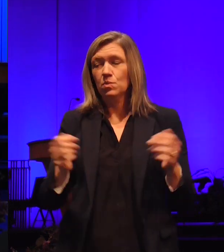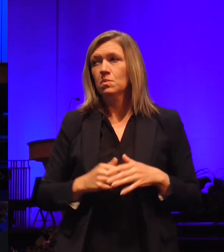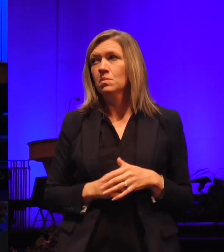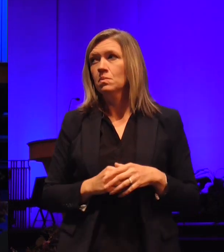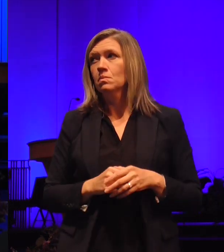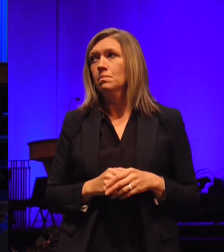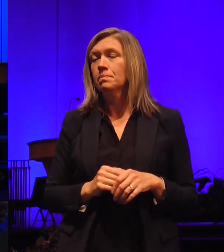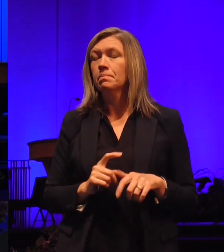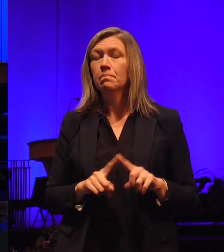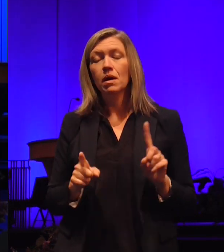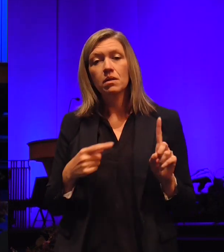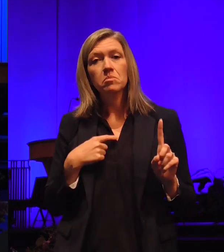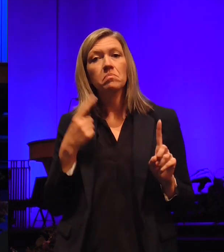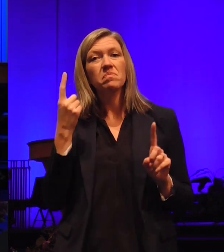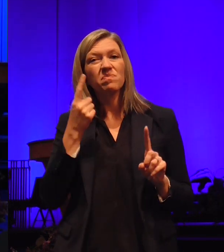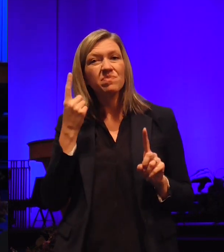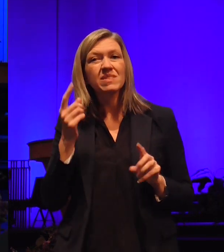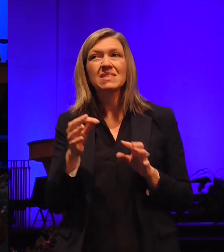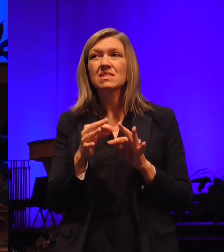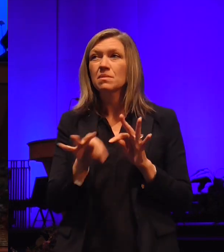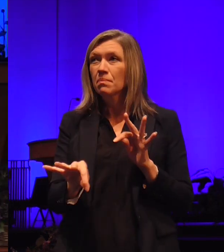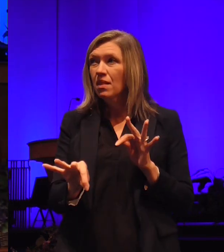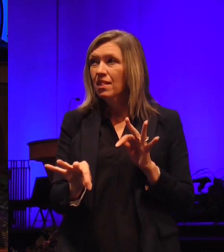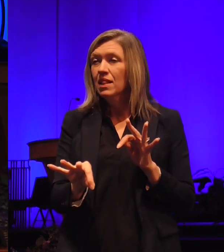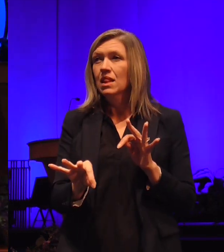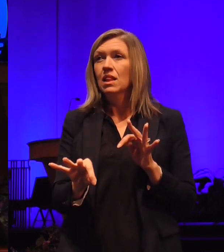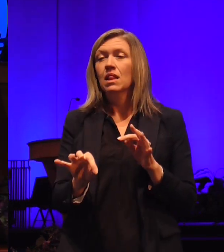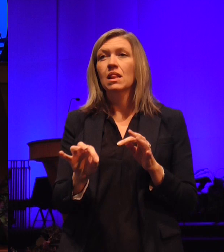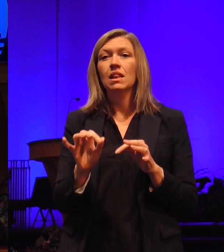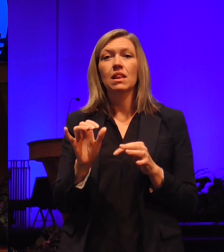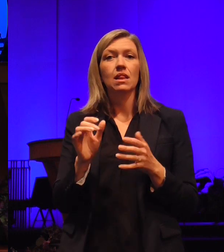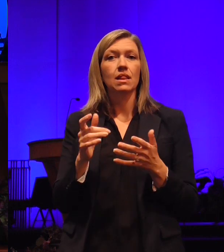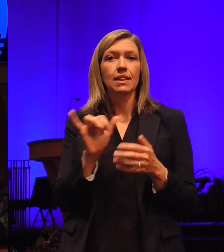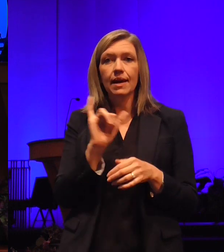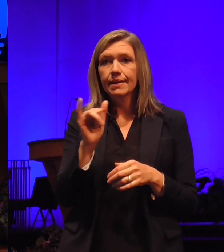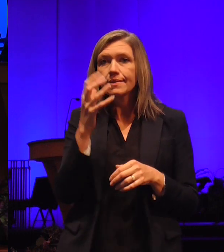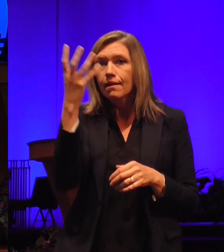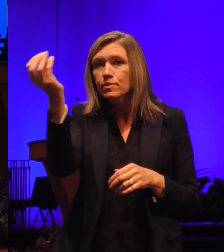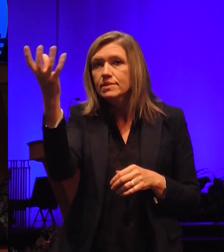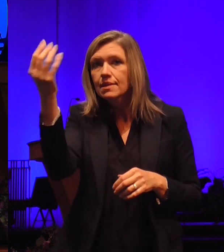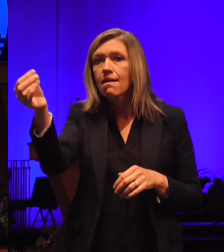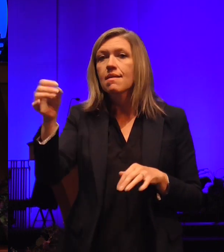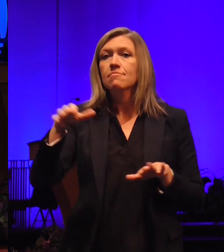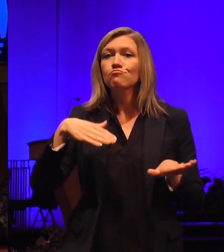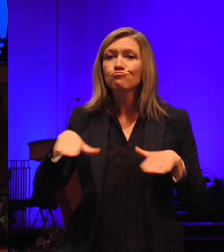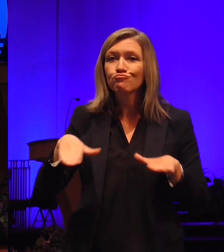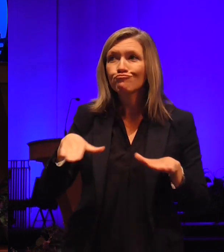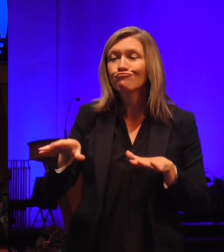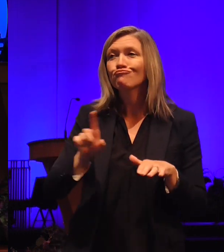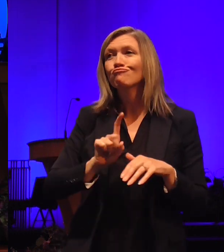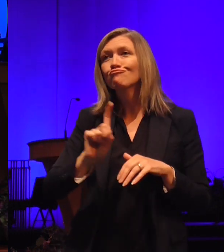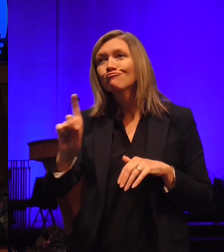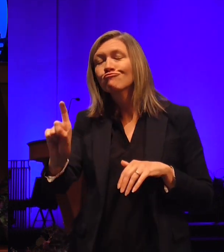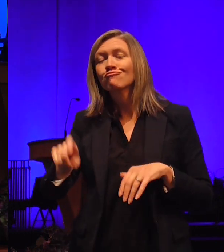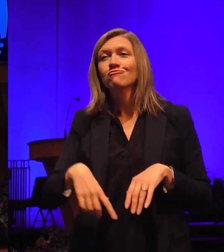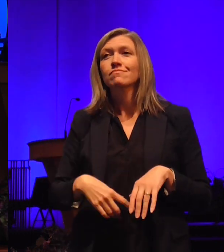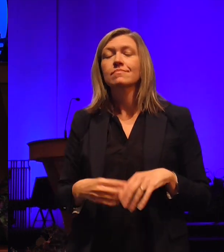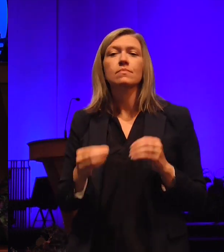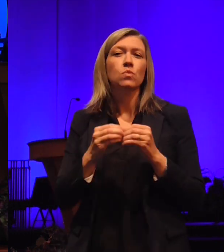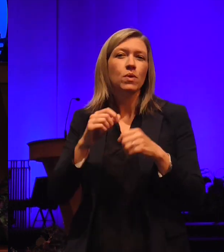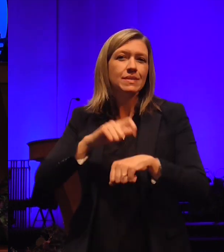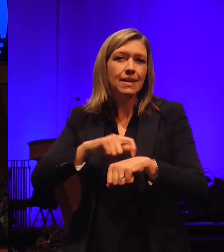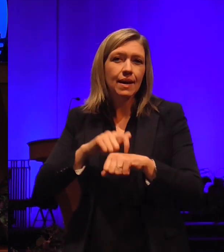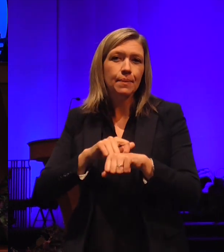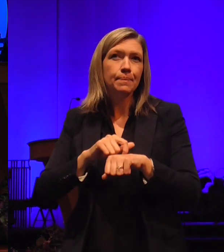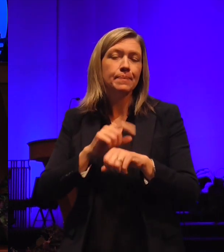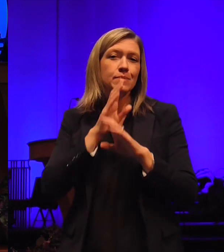But could it be that simple things like getting outside, simple things like spending more time